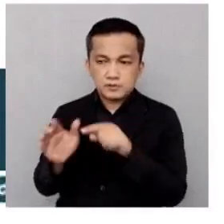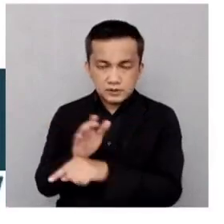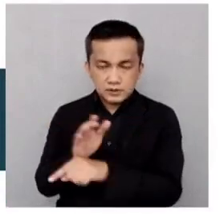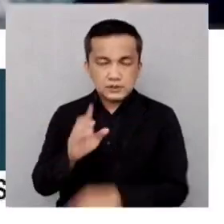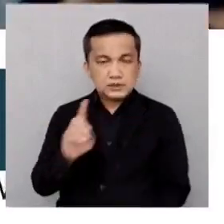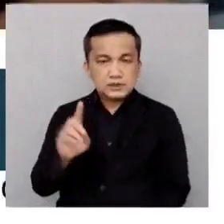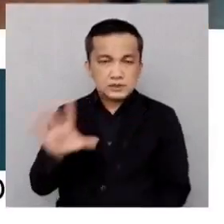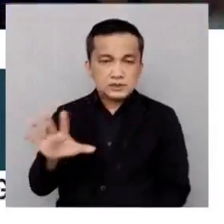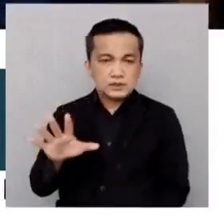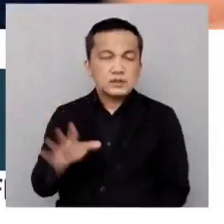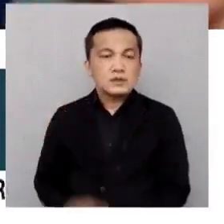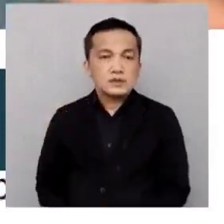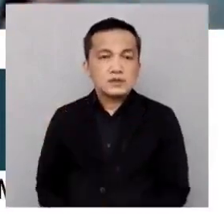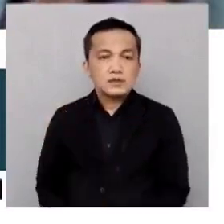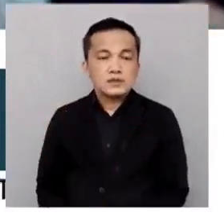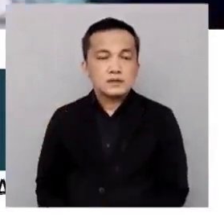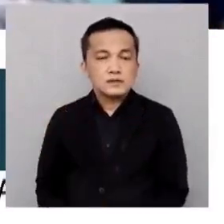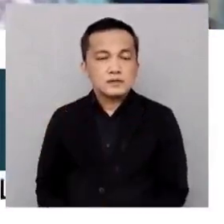Lima,